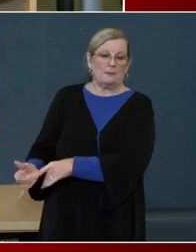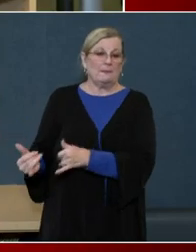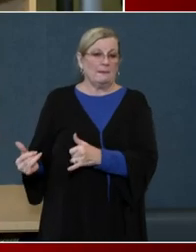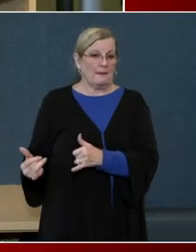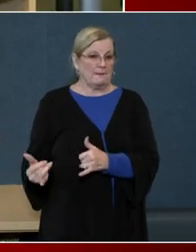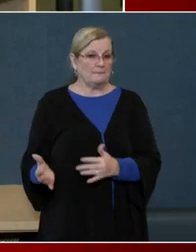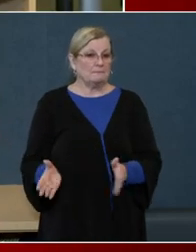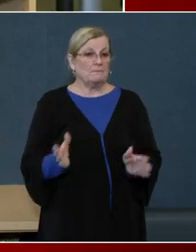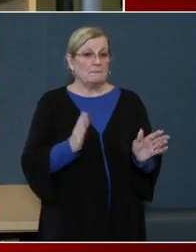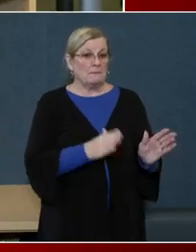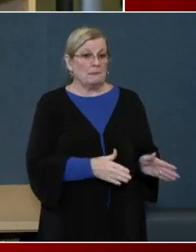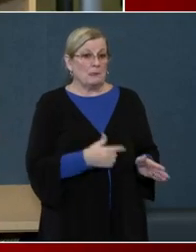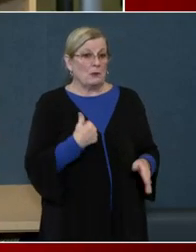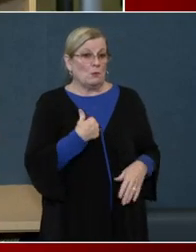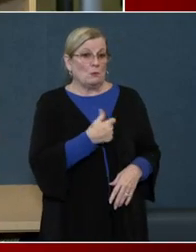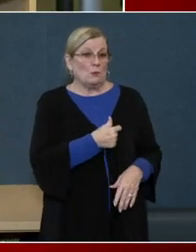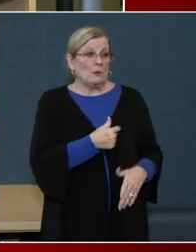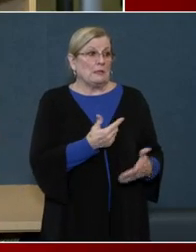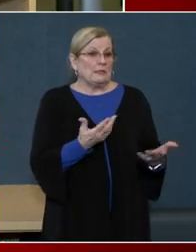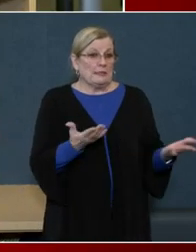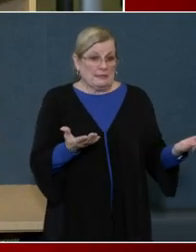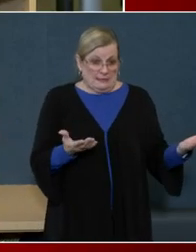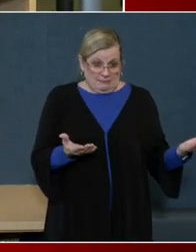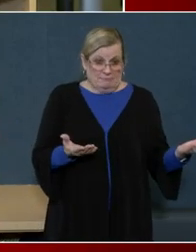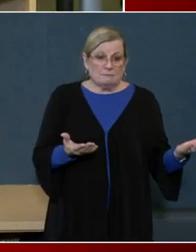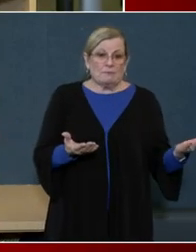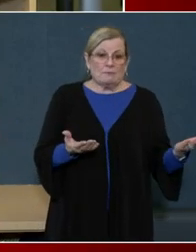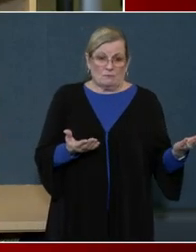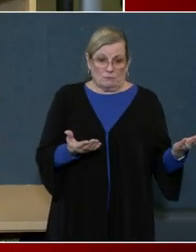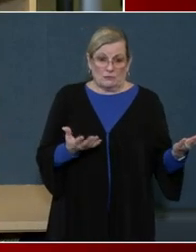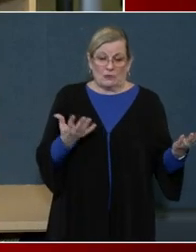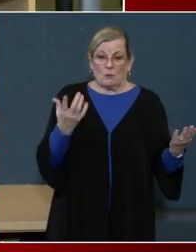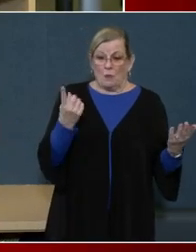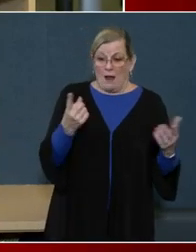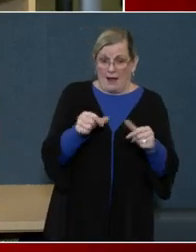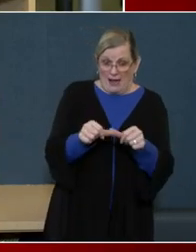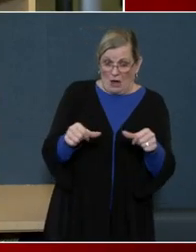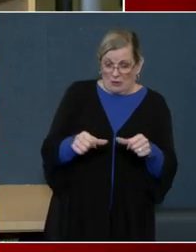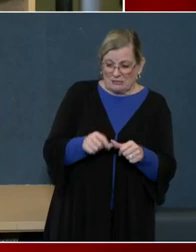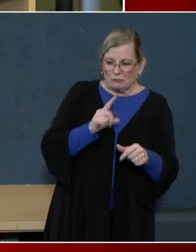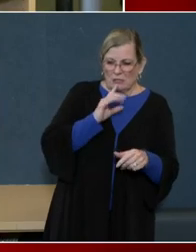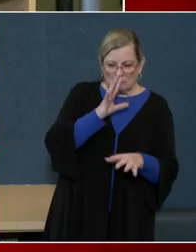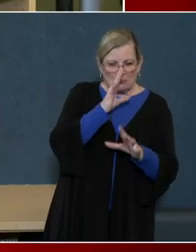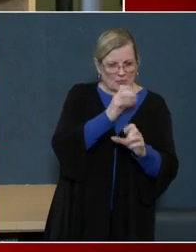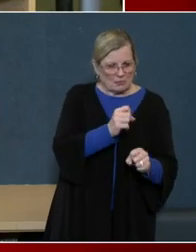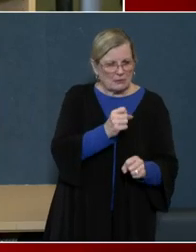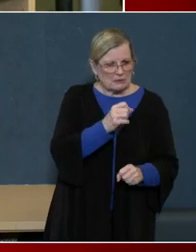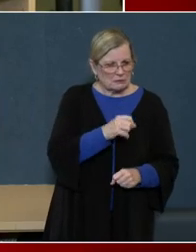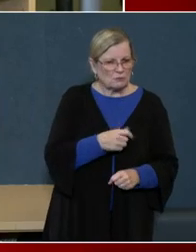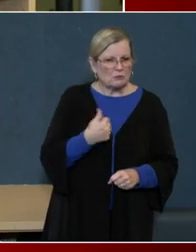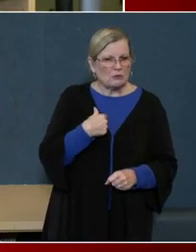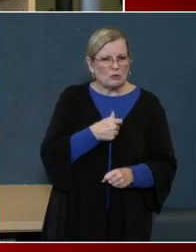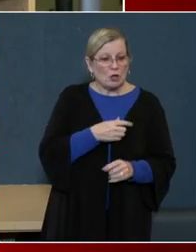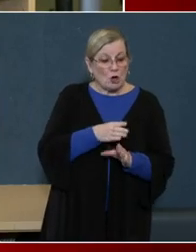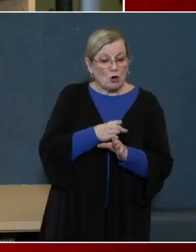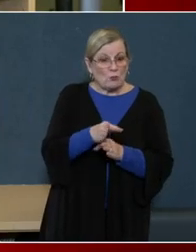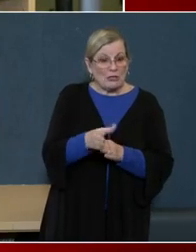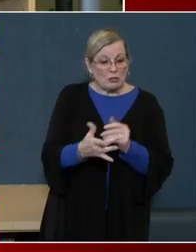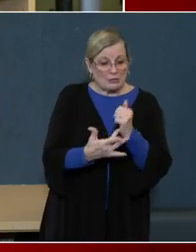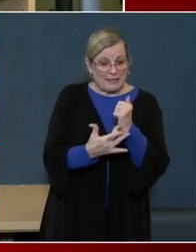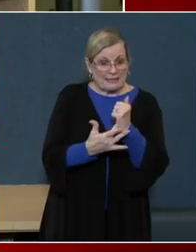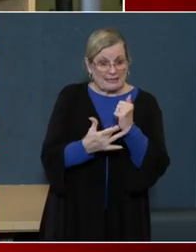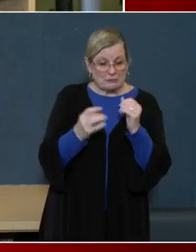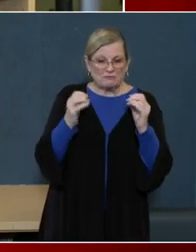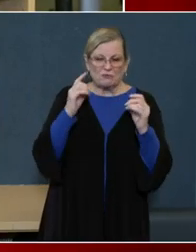we could see expansion of that. And one area of interest is career and technical education to provide our secondary students